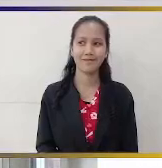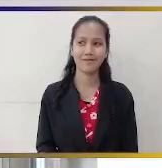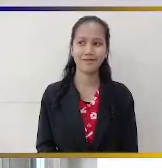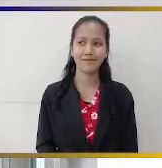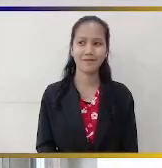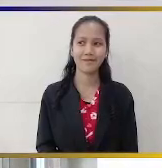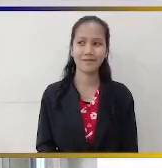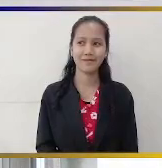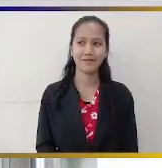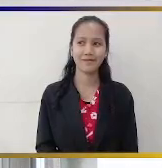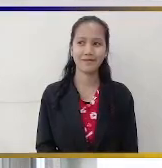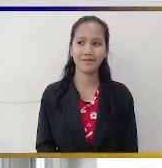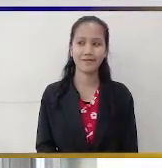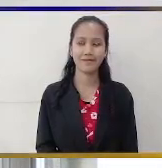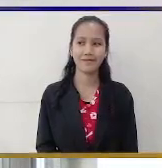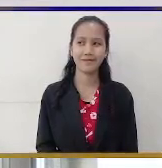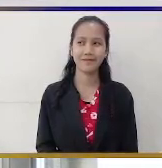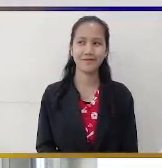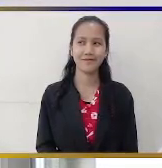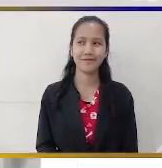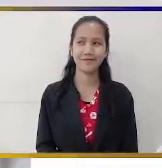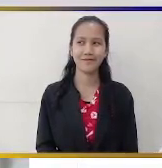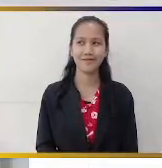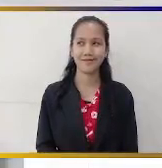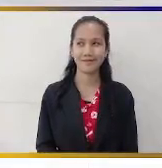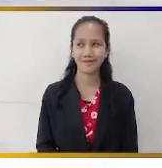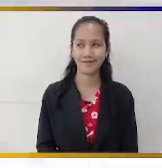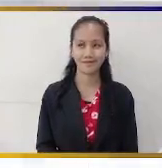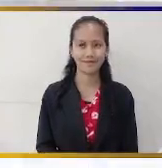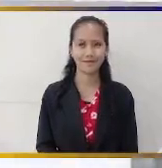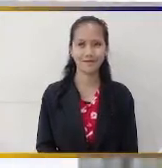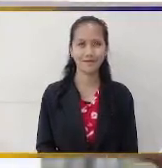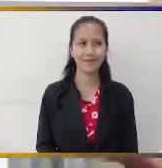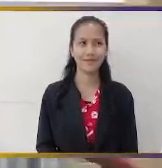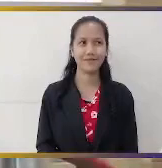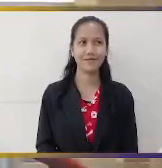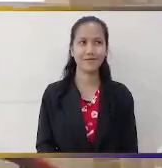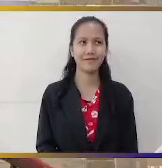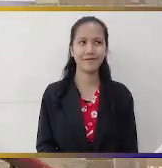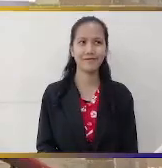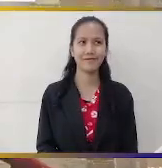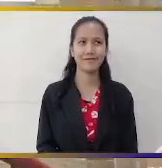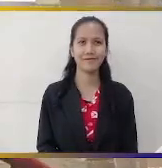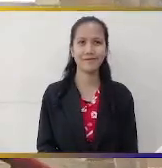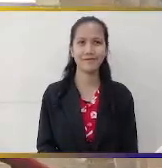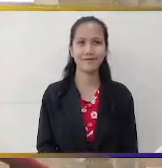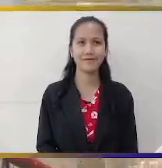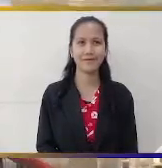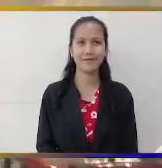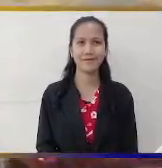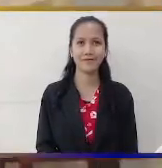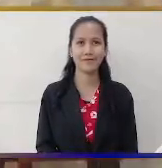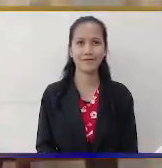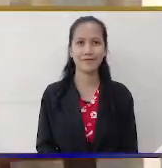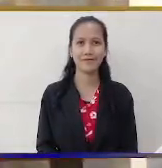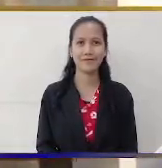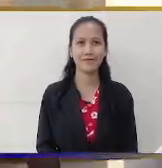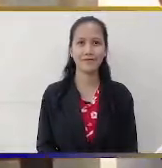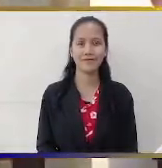says, are you okay, or did you just die? No, I didn't die. Now look, what that verse is saying